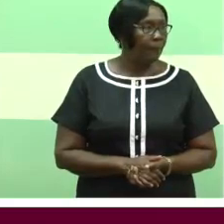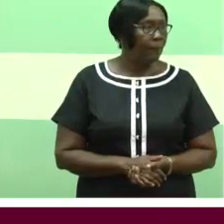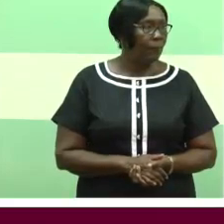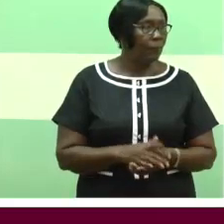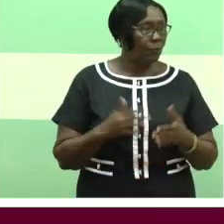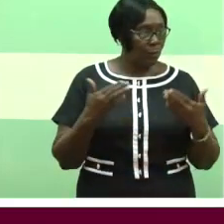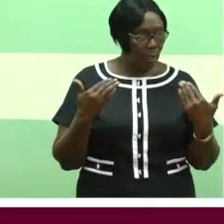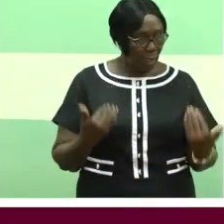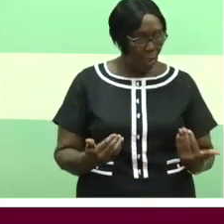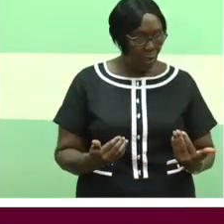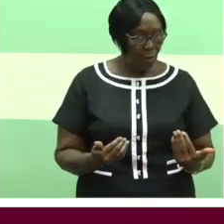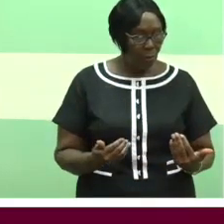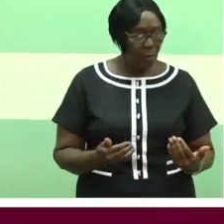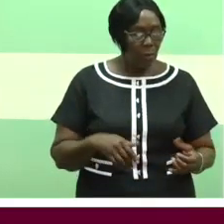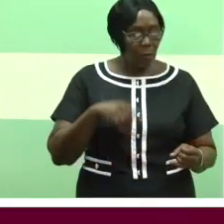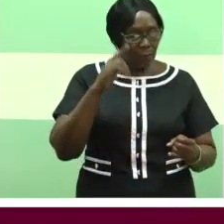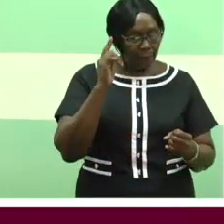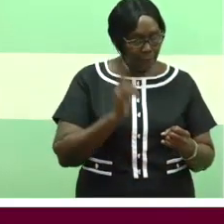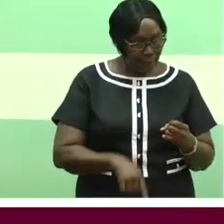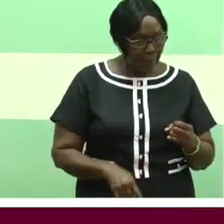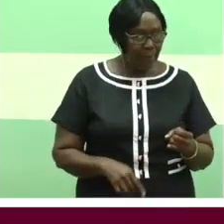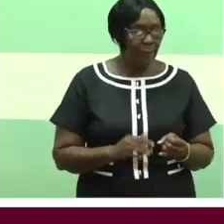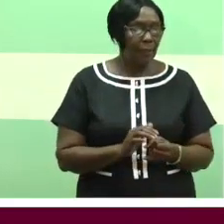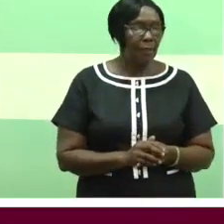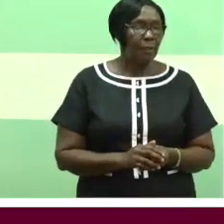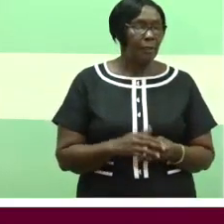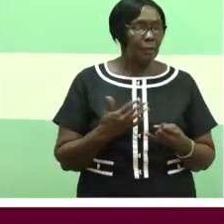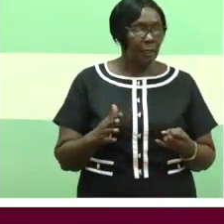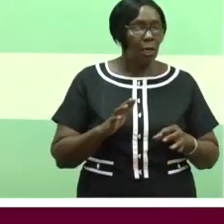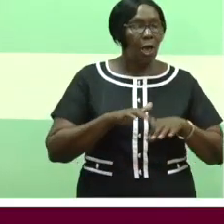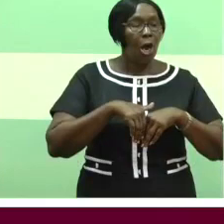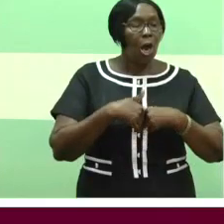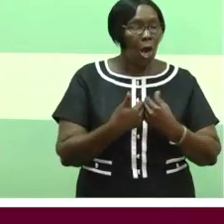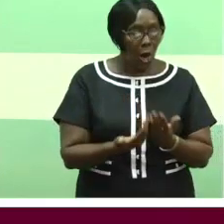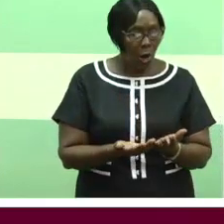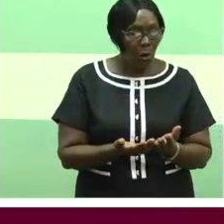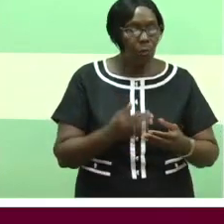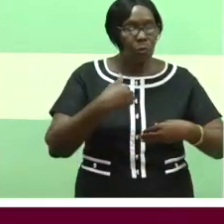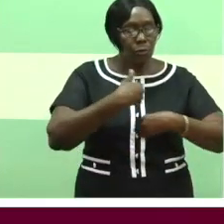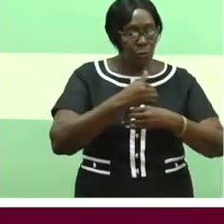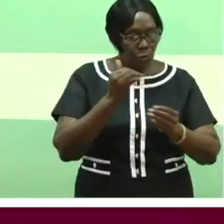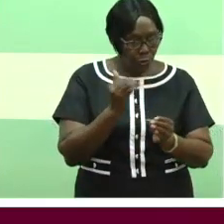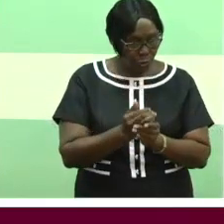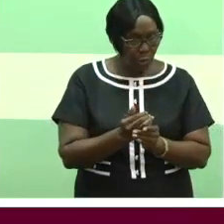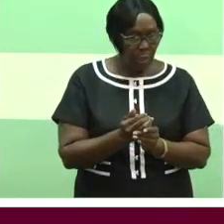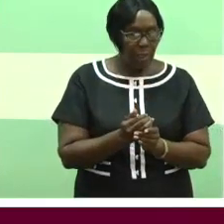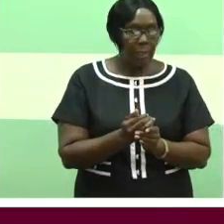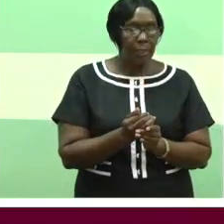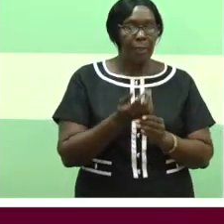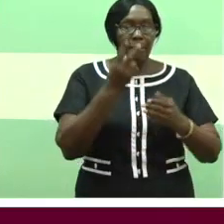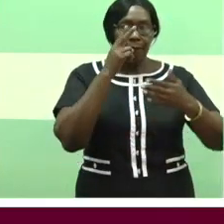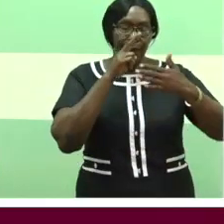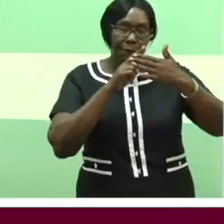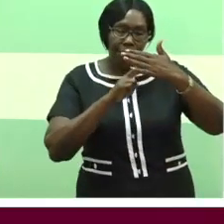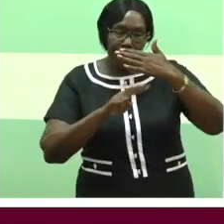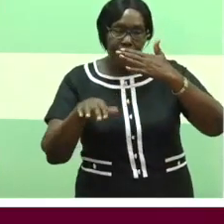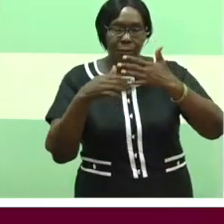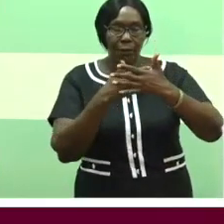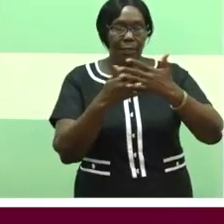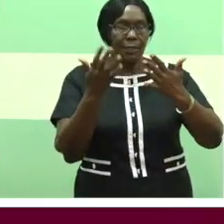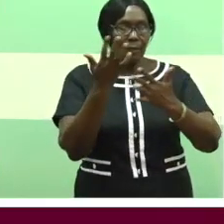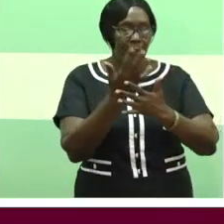Okay, so now this is our final slide, and we are going to look at how to create a visual schedule.